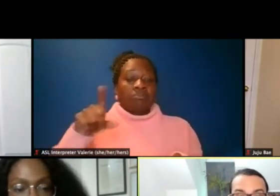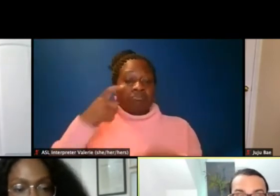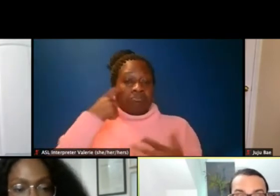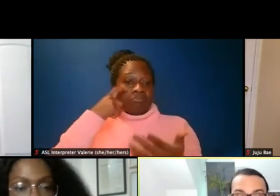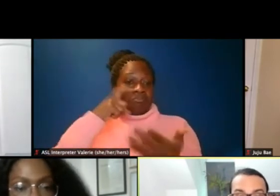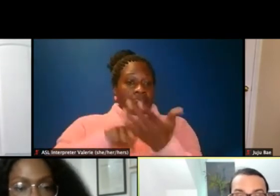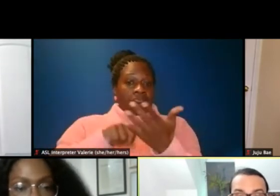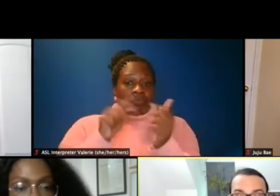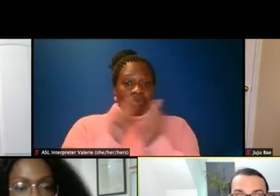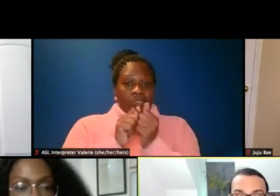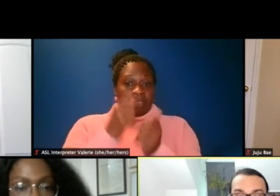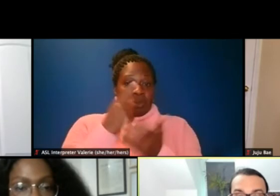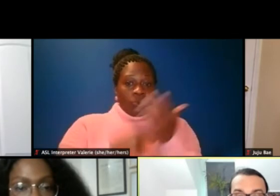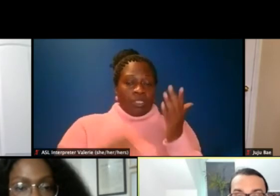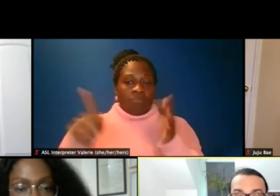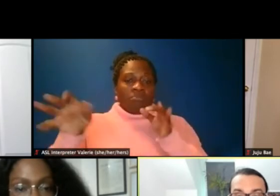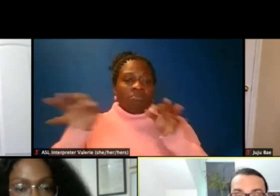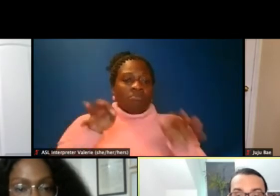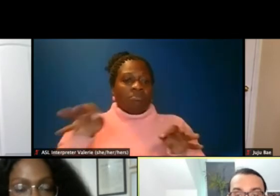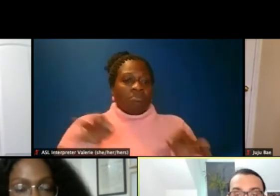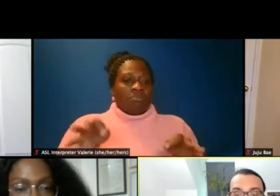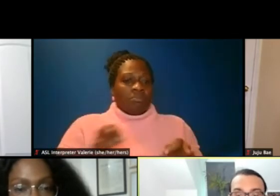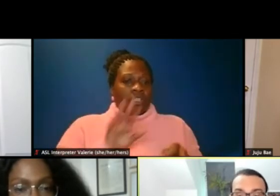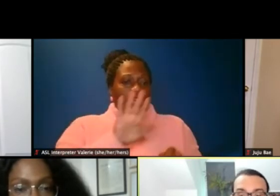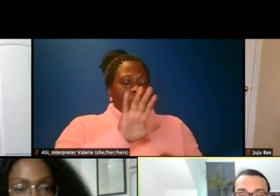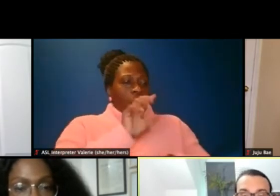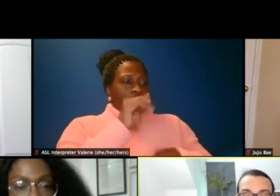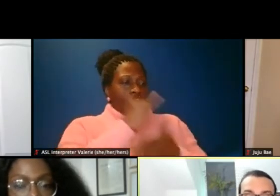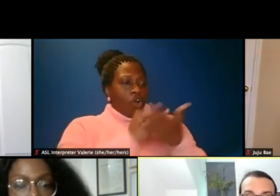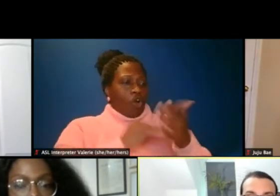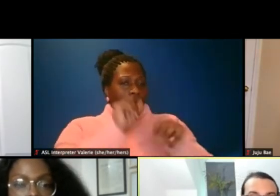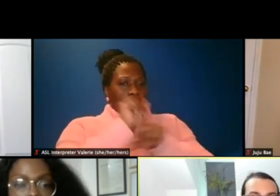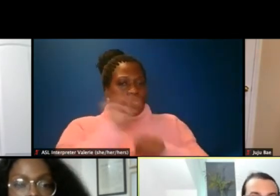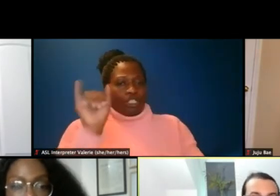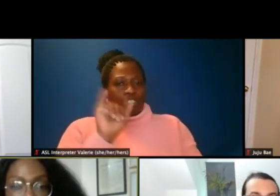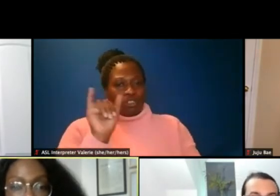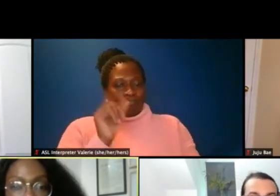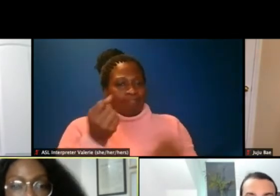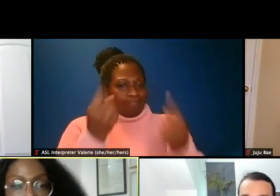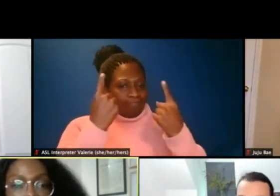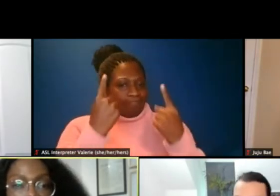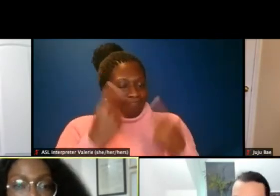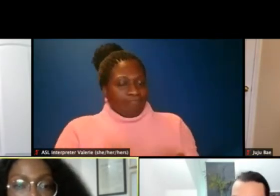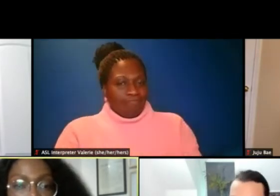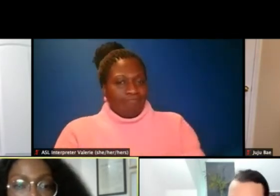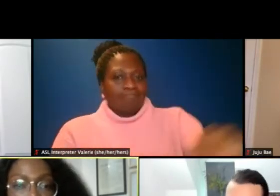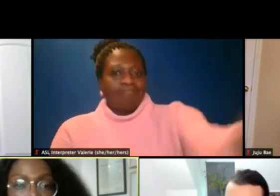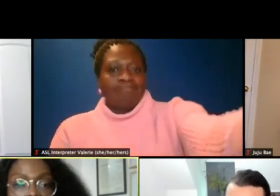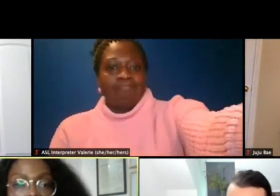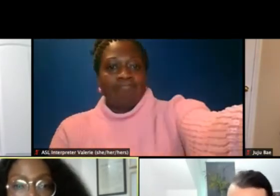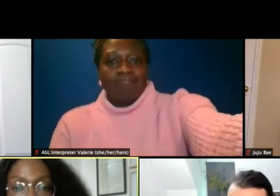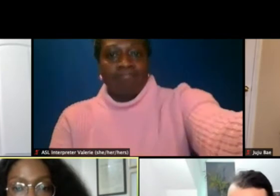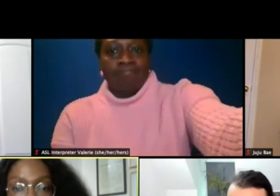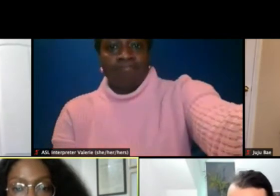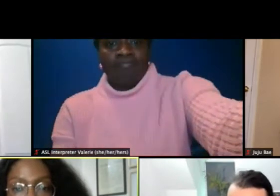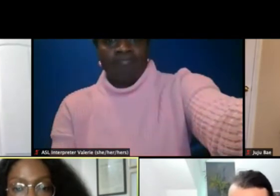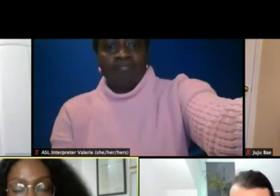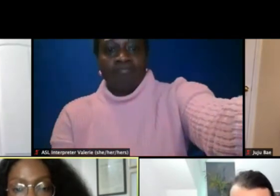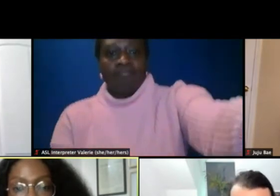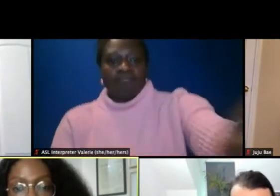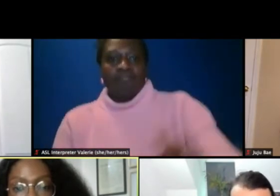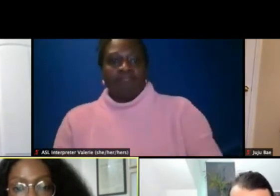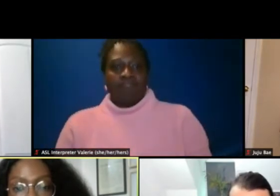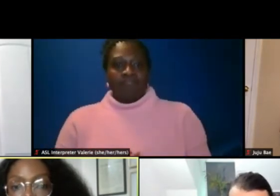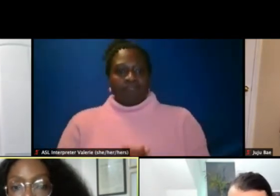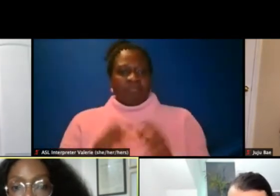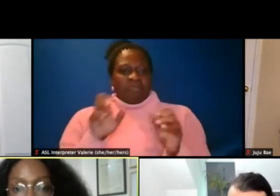identifies with what she was explaining as well as the artwork. O meu trabalho, ele é